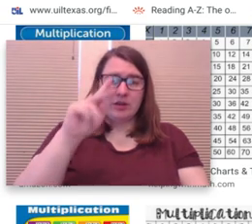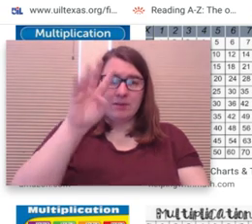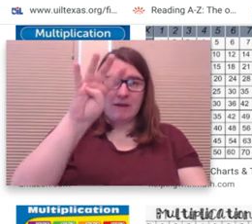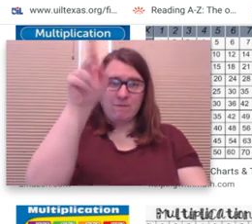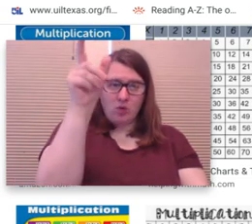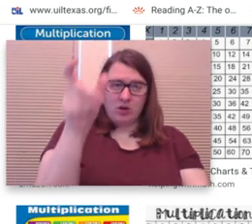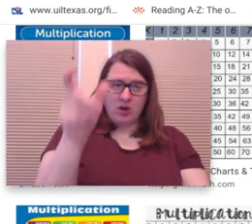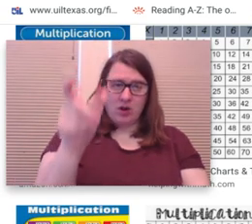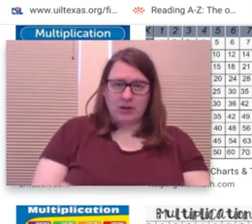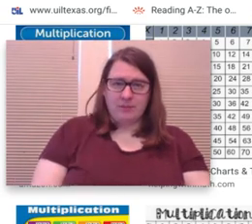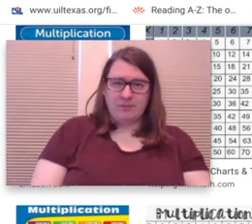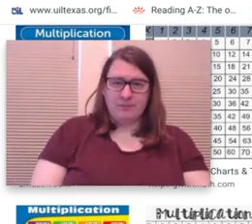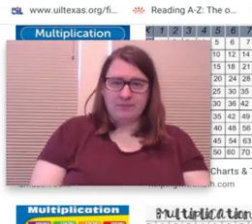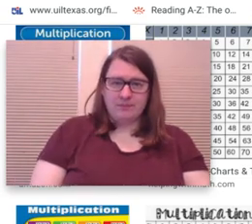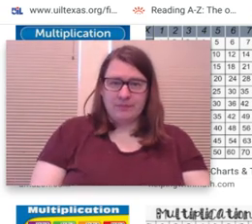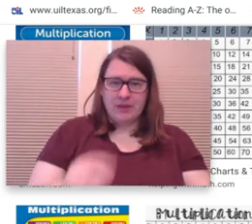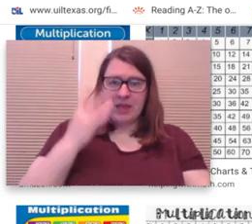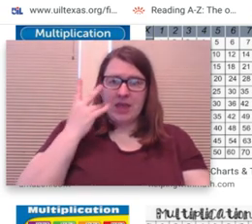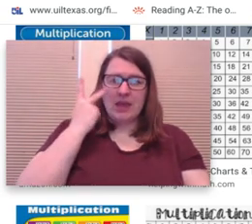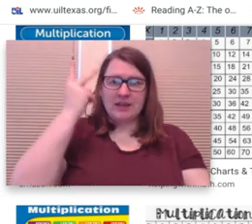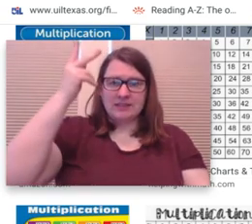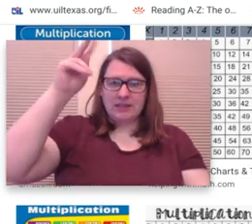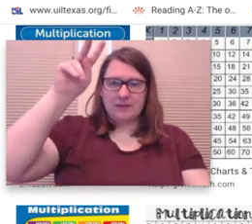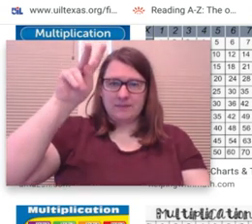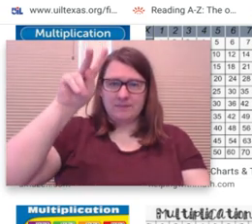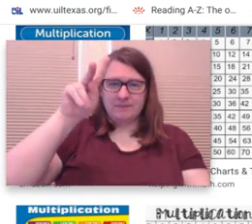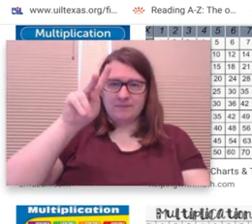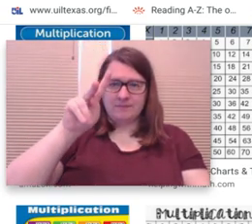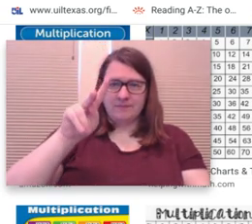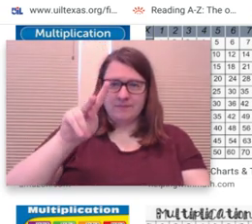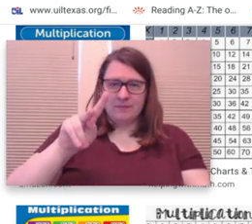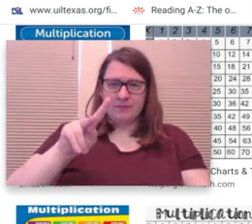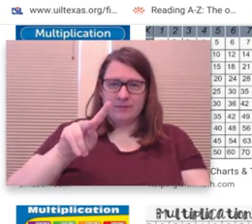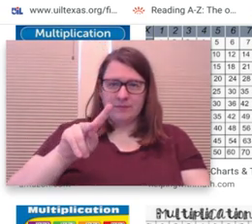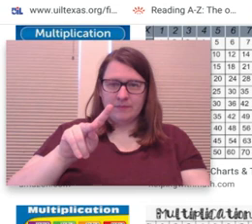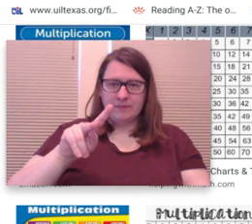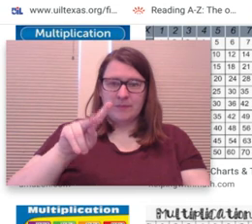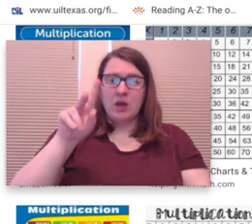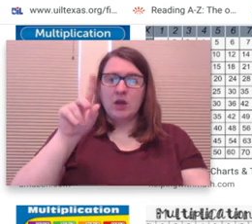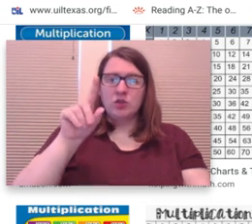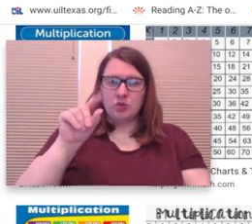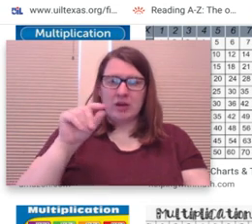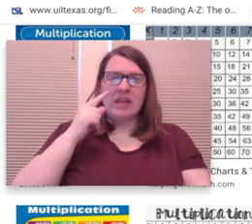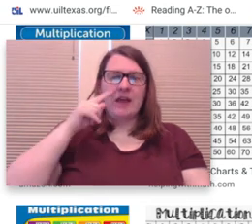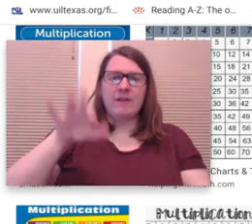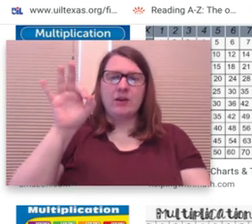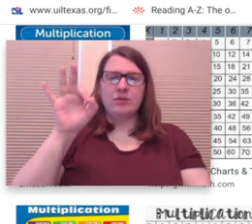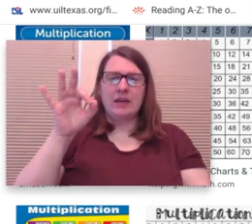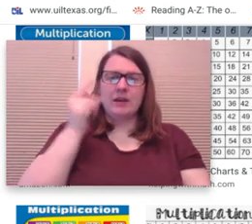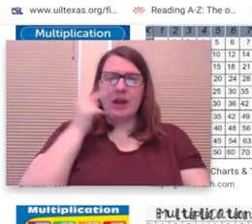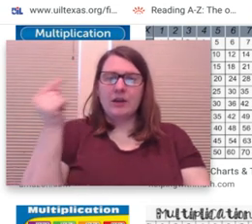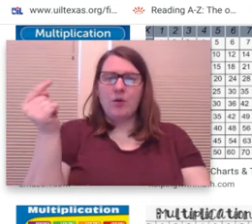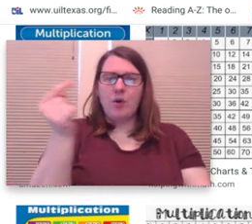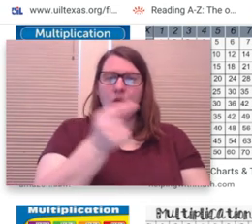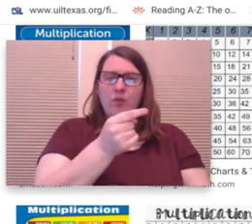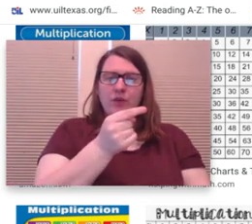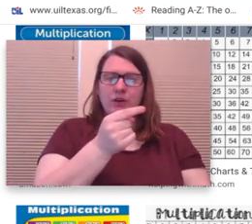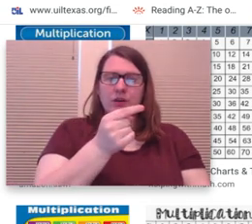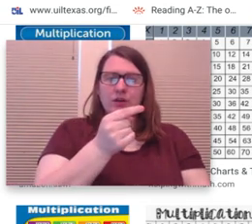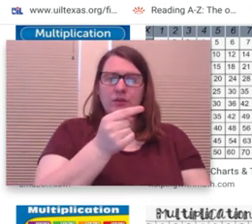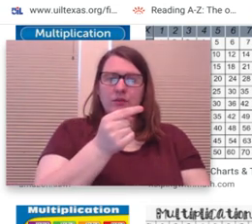I'm going to look at my 4 column and I see, 20, I found it. I